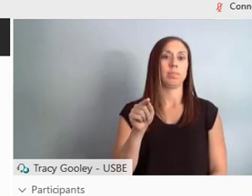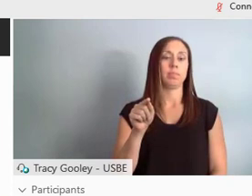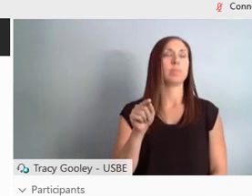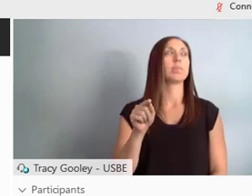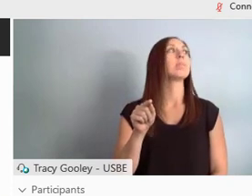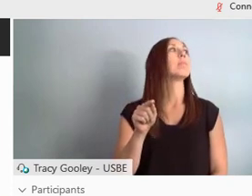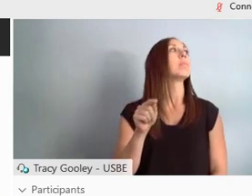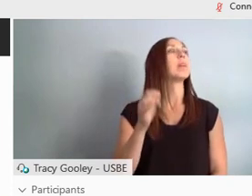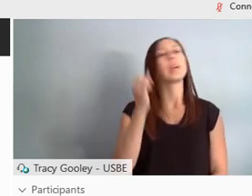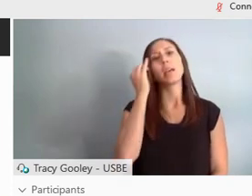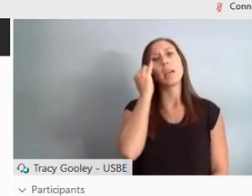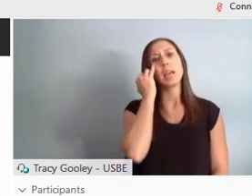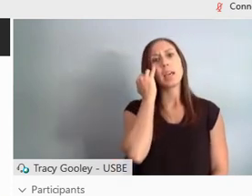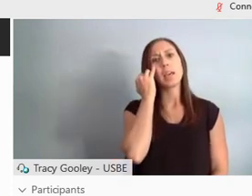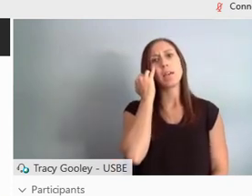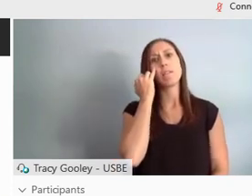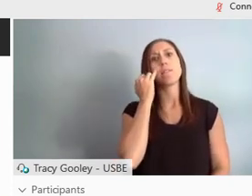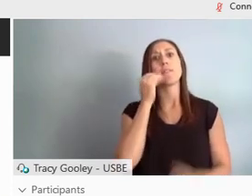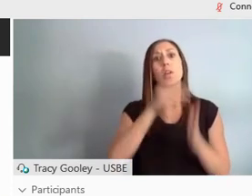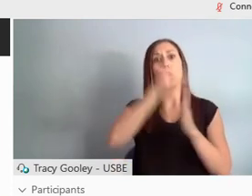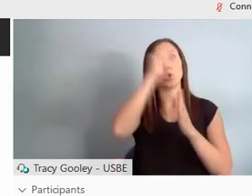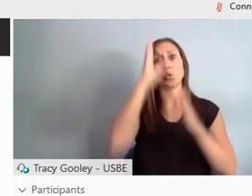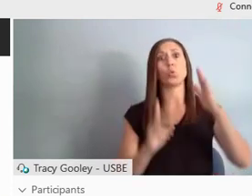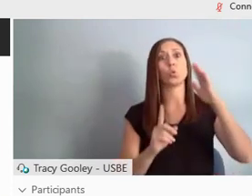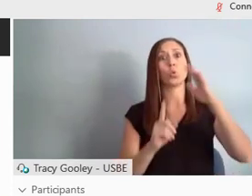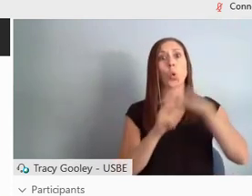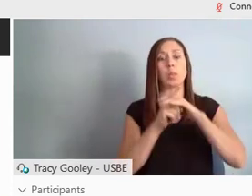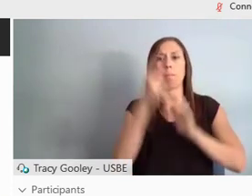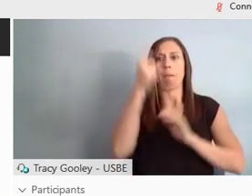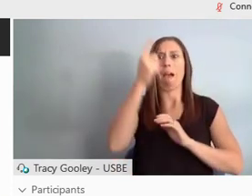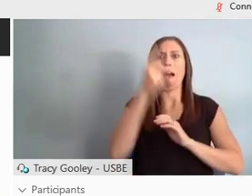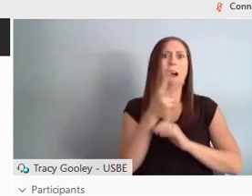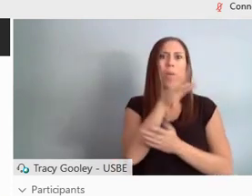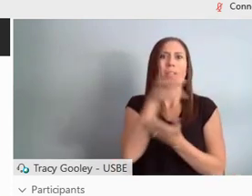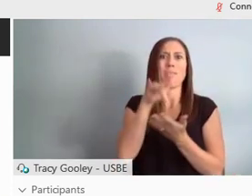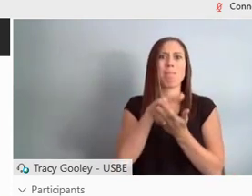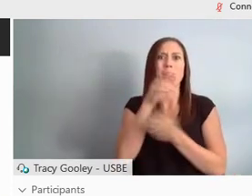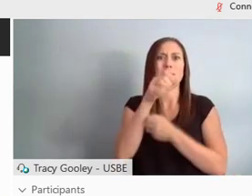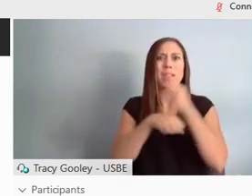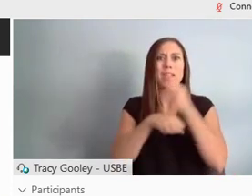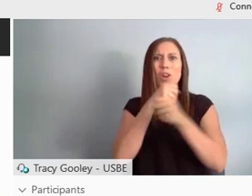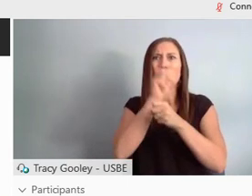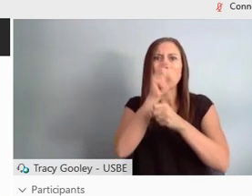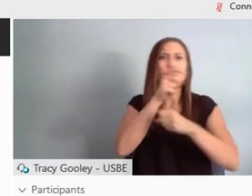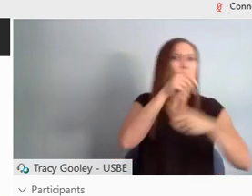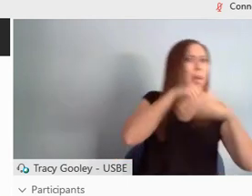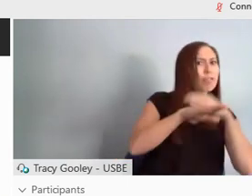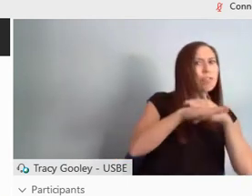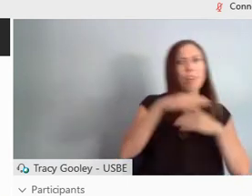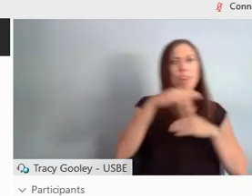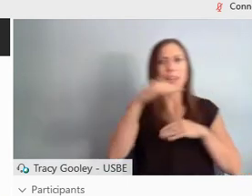in the chat. If we get a student halfway through the year, do we still need to do the entry and or exit? Okay.